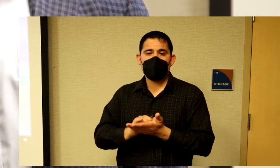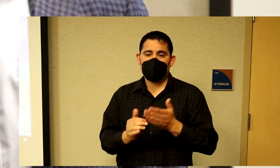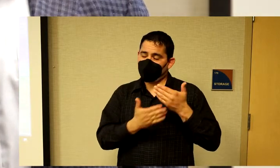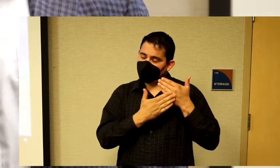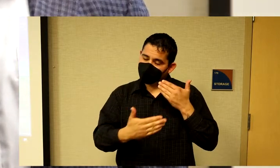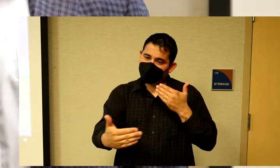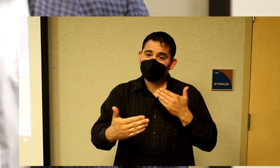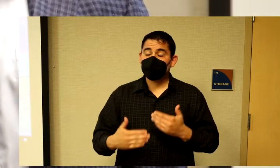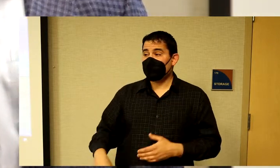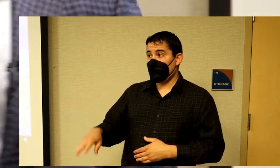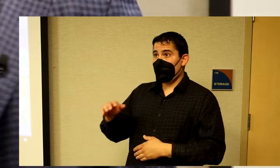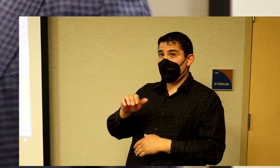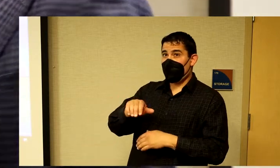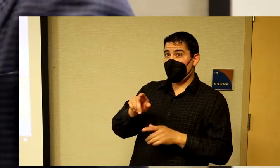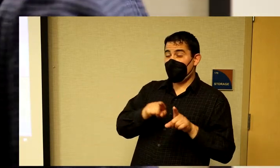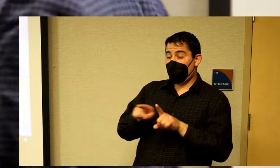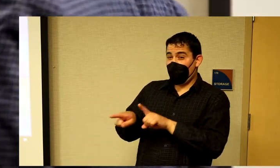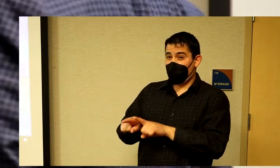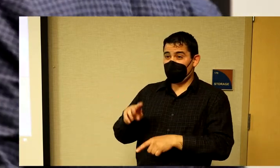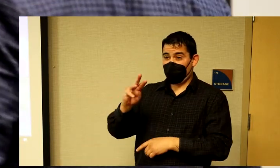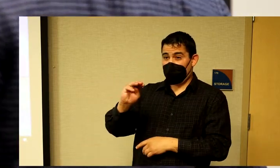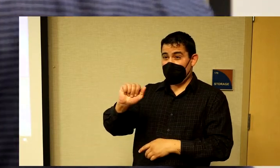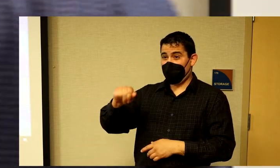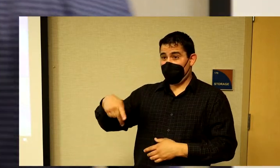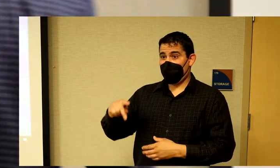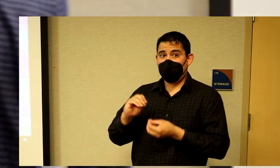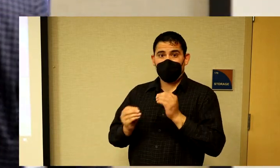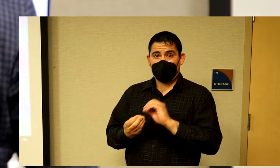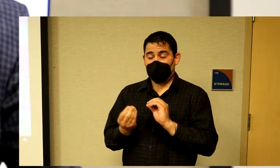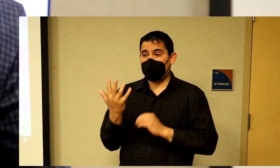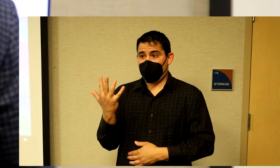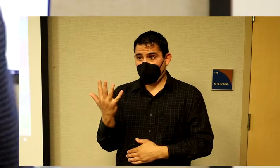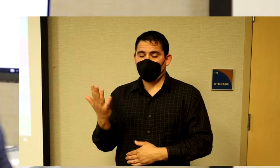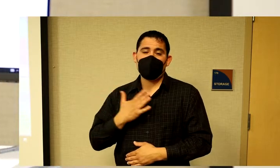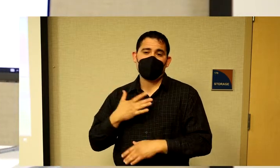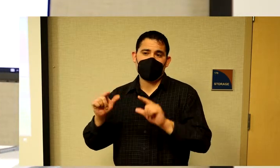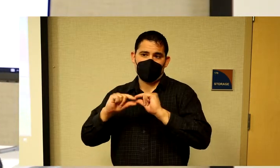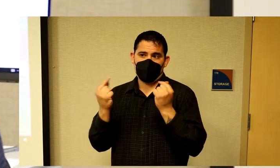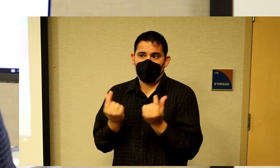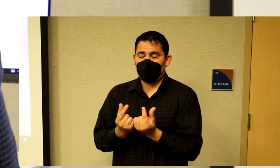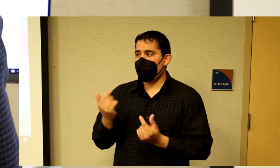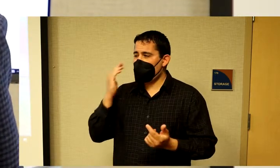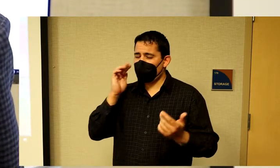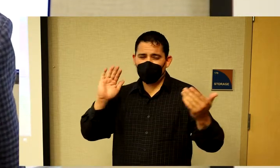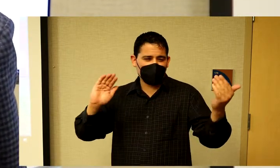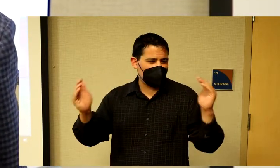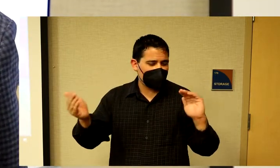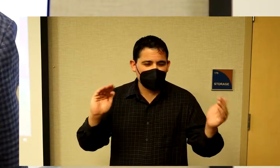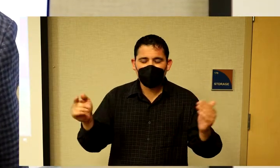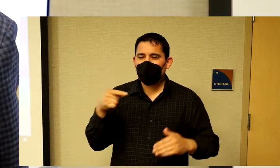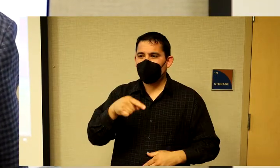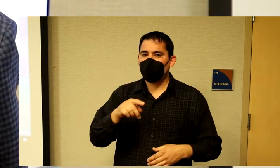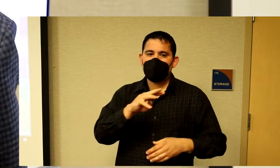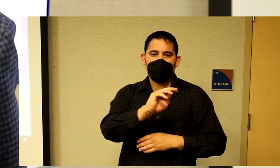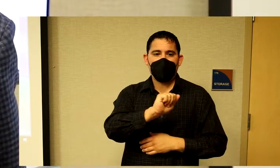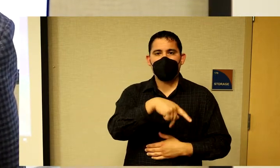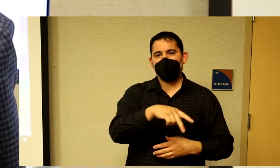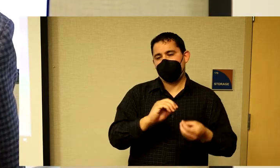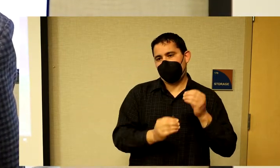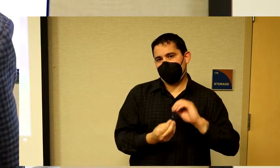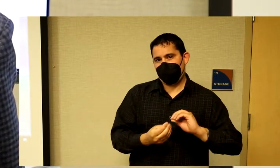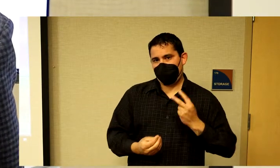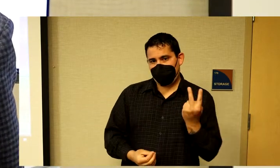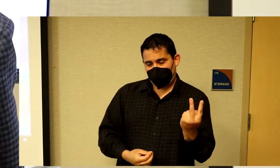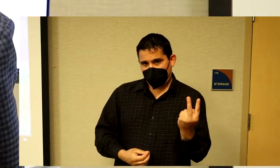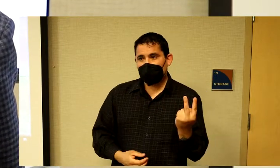map number 5, done by your group, is similar to public map number 2. When